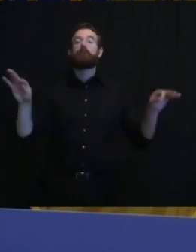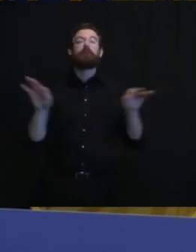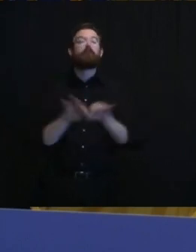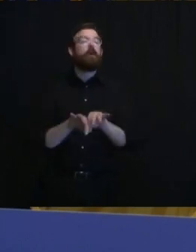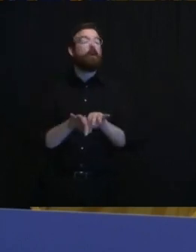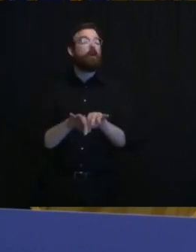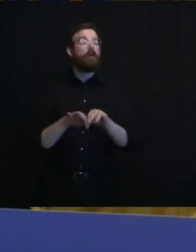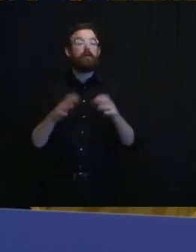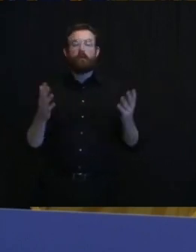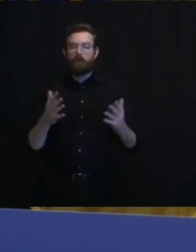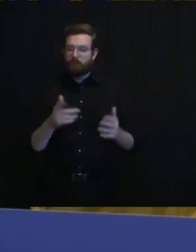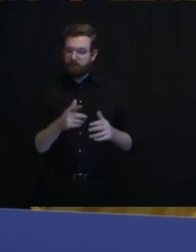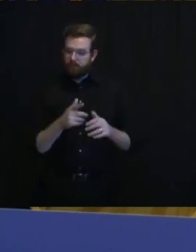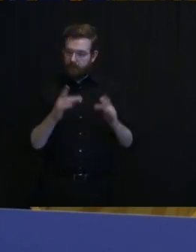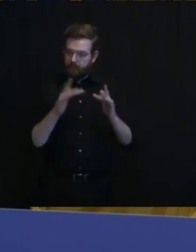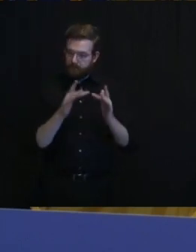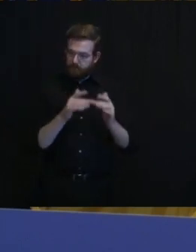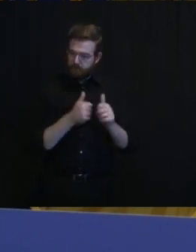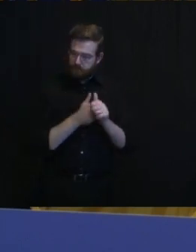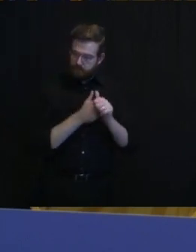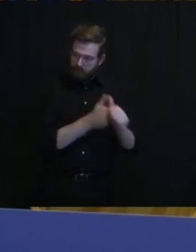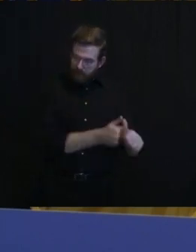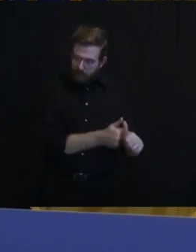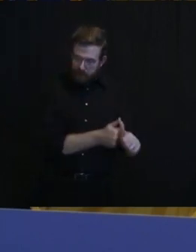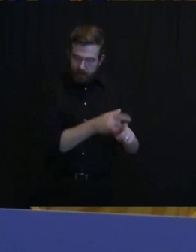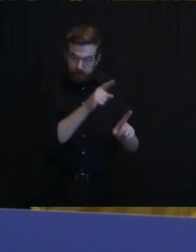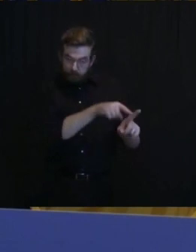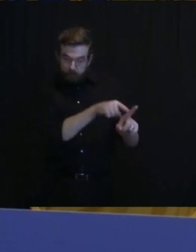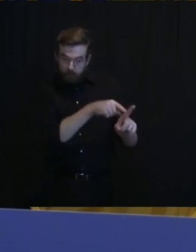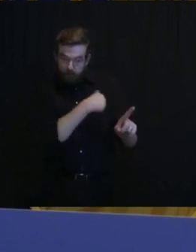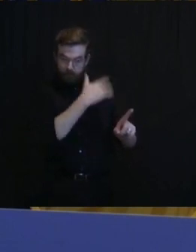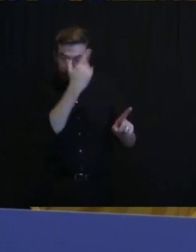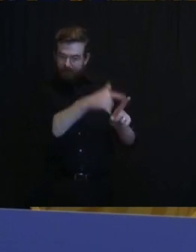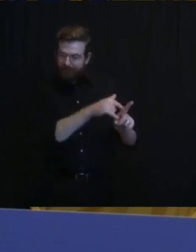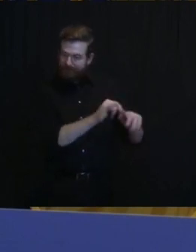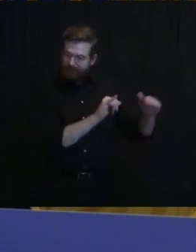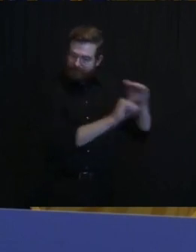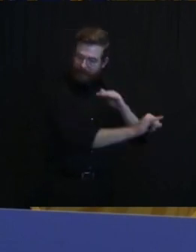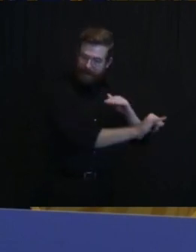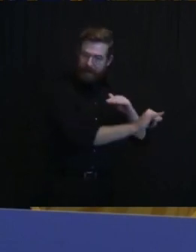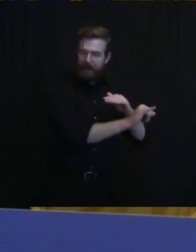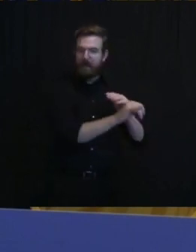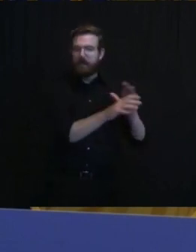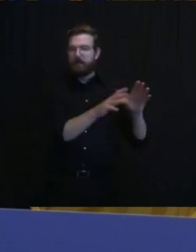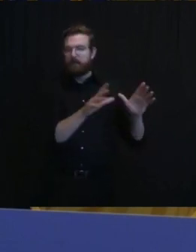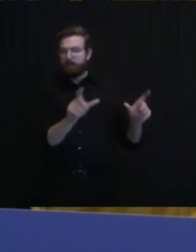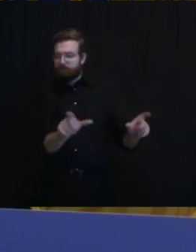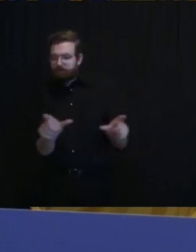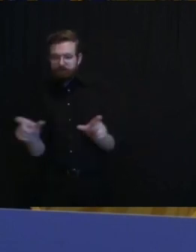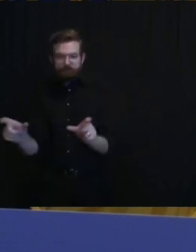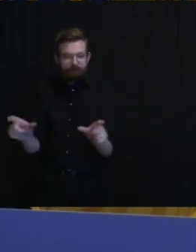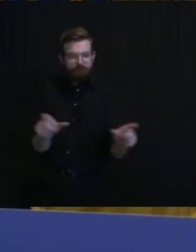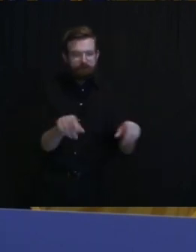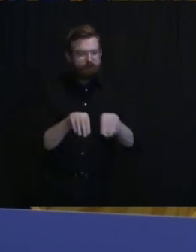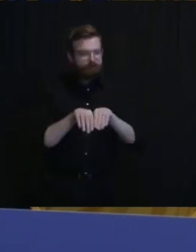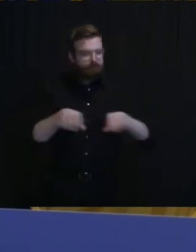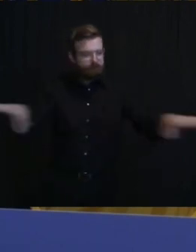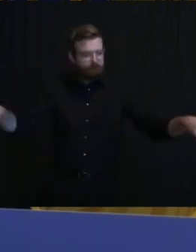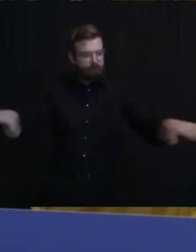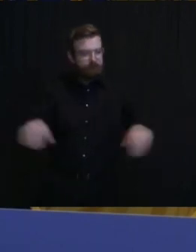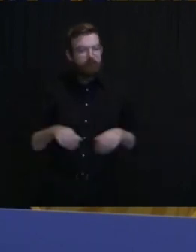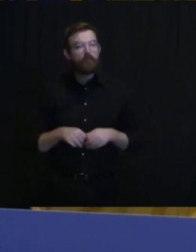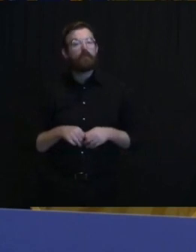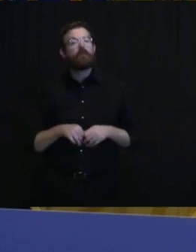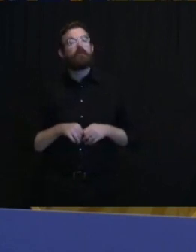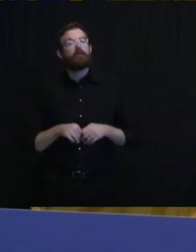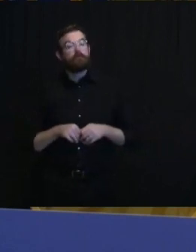information, the public health intervention that then takes you to the next step of then stopping the spread of the disease. And, on top